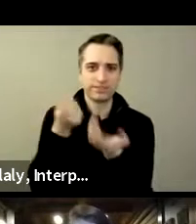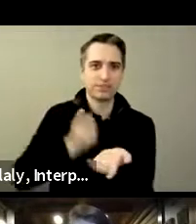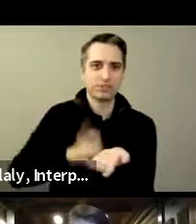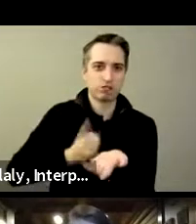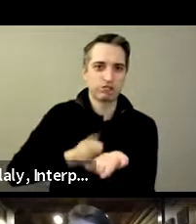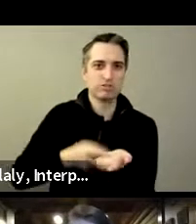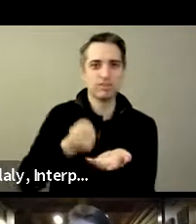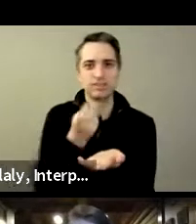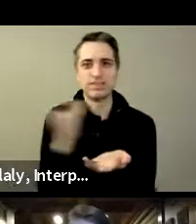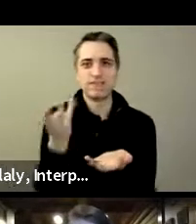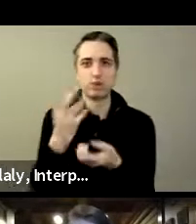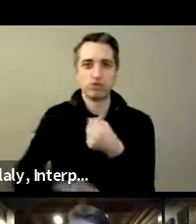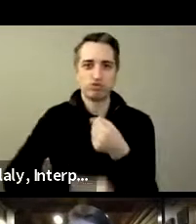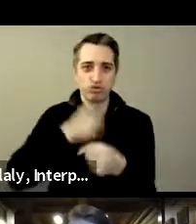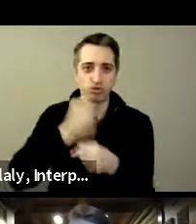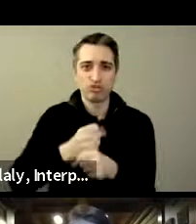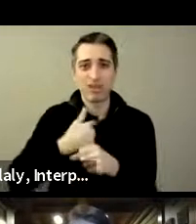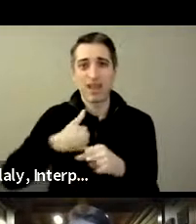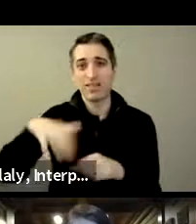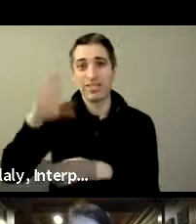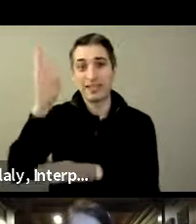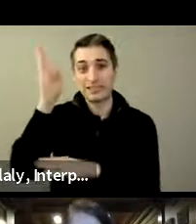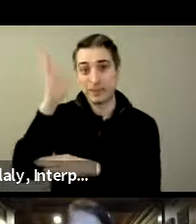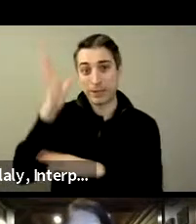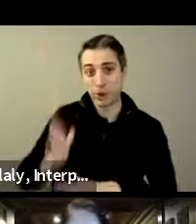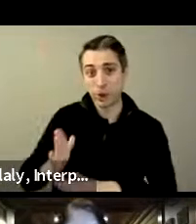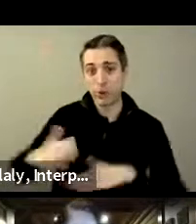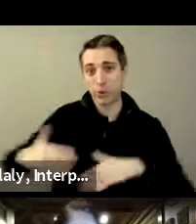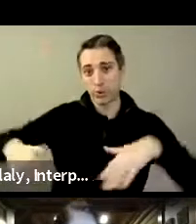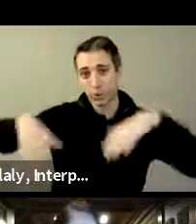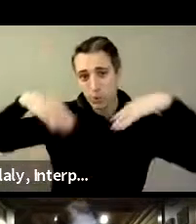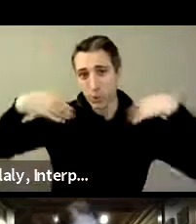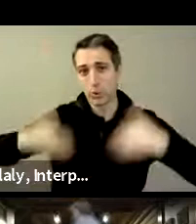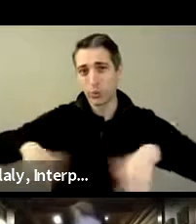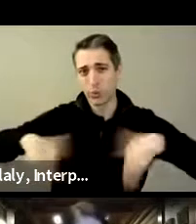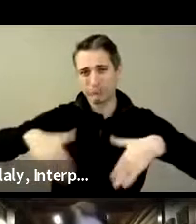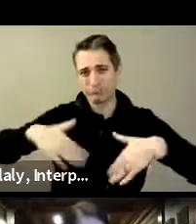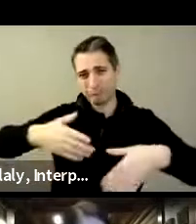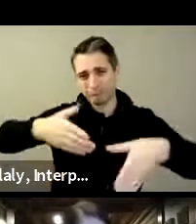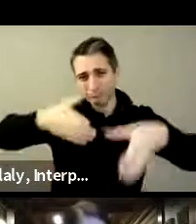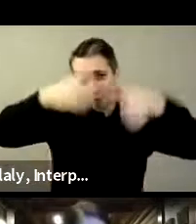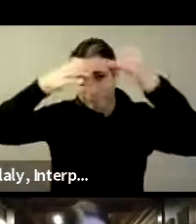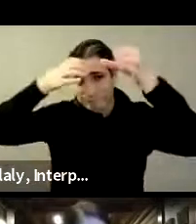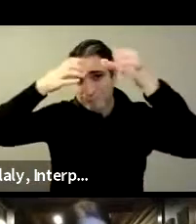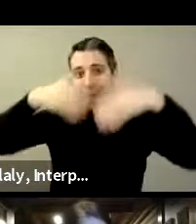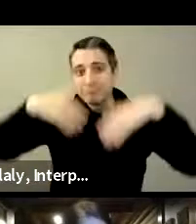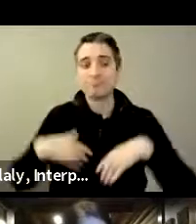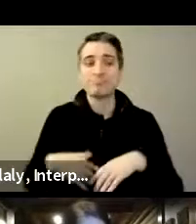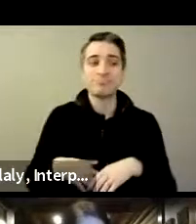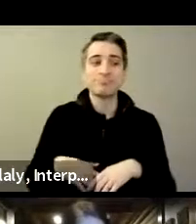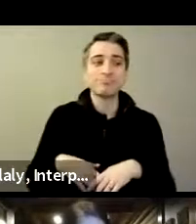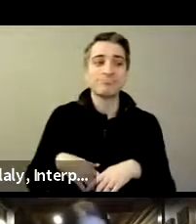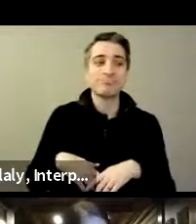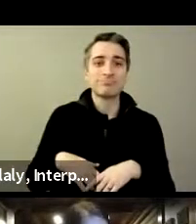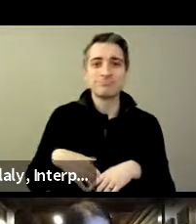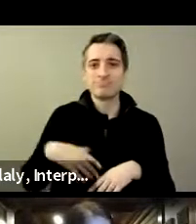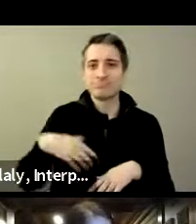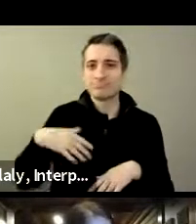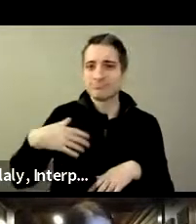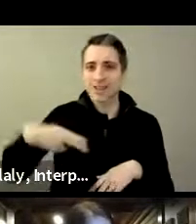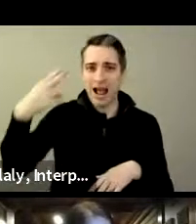few years. And the speakers that spoke were very knowledgeable, highly intelligent,